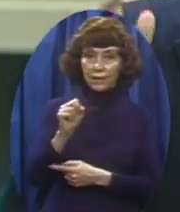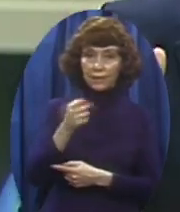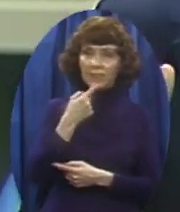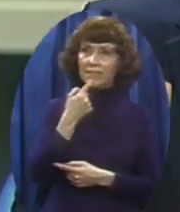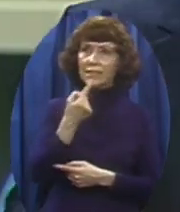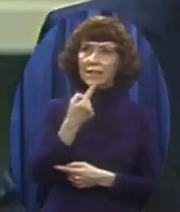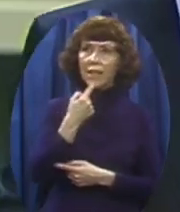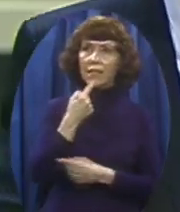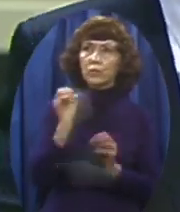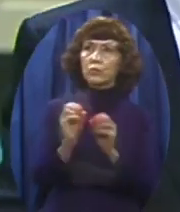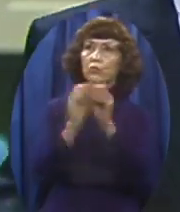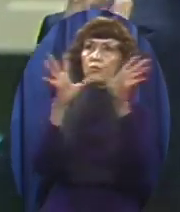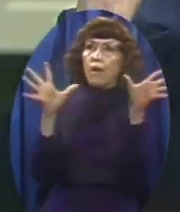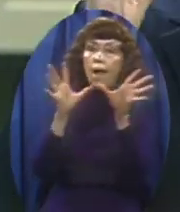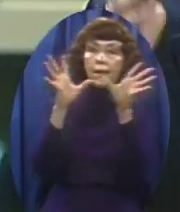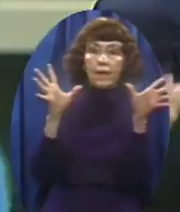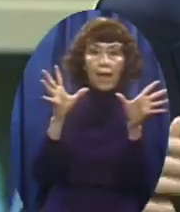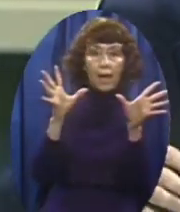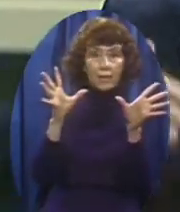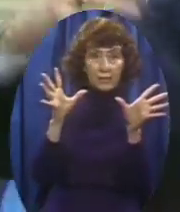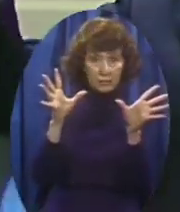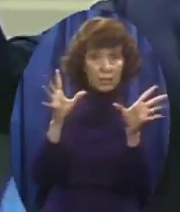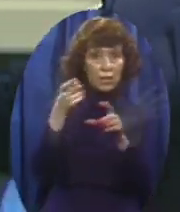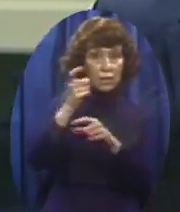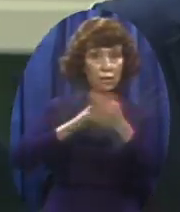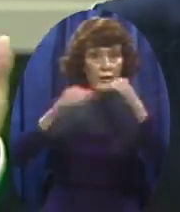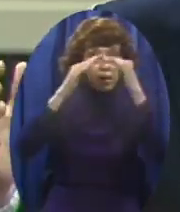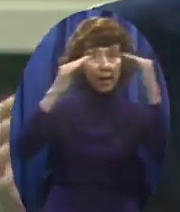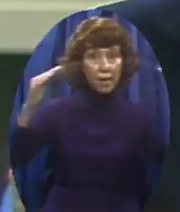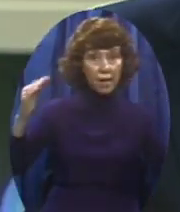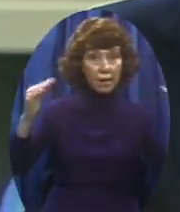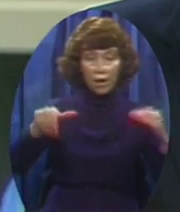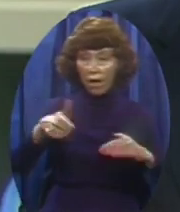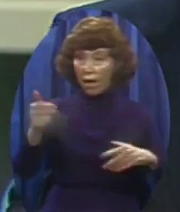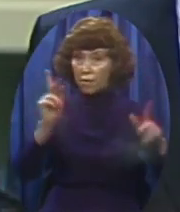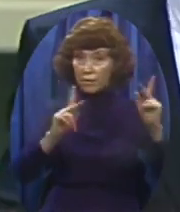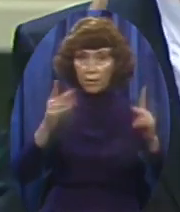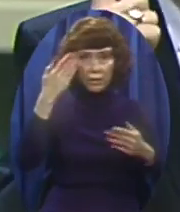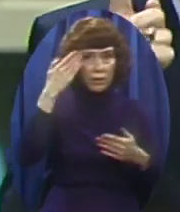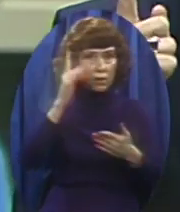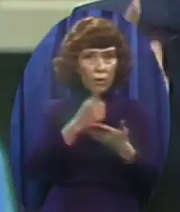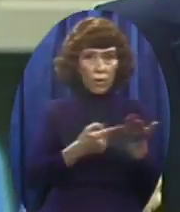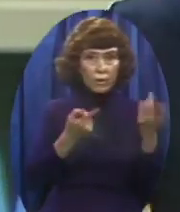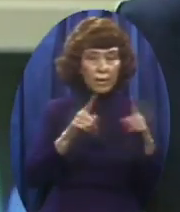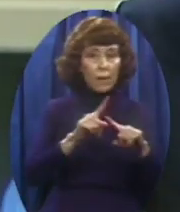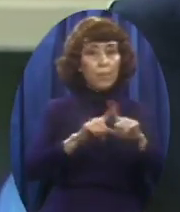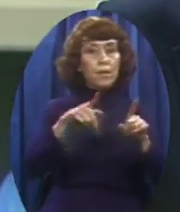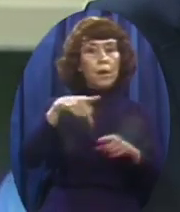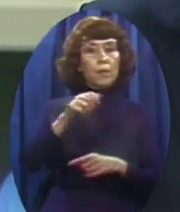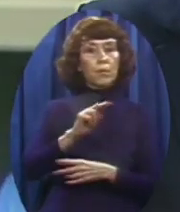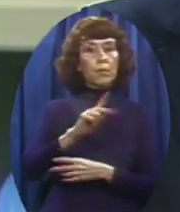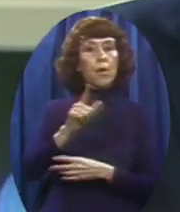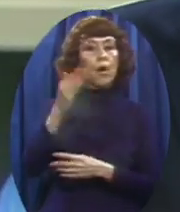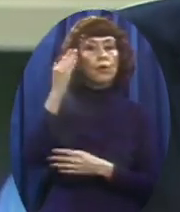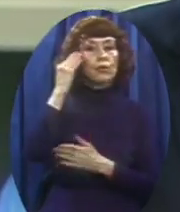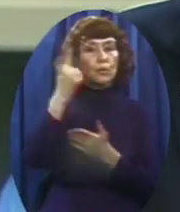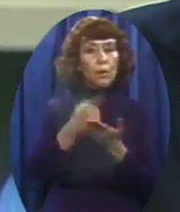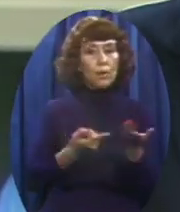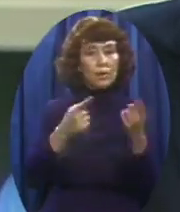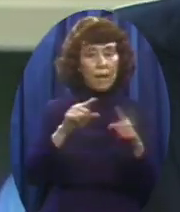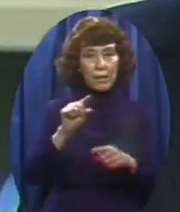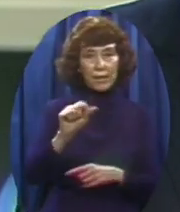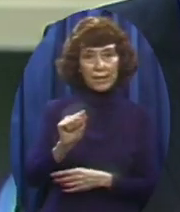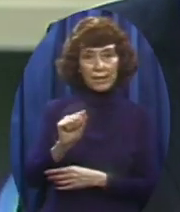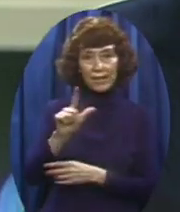light came down from heaven. That voice was heard. Others could not discern what was going on, but Paul knew what was happening. And in